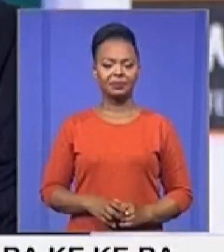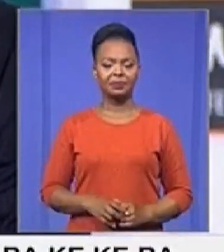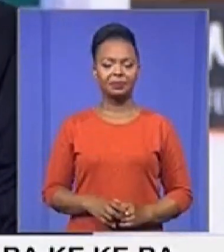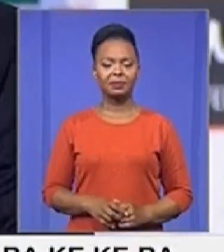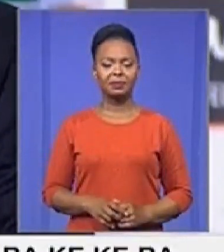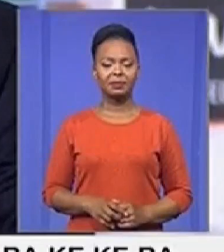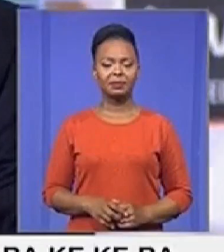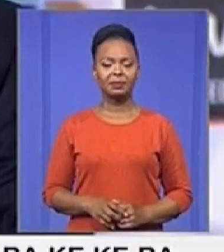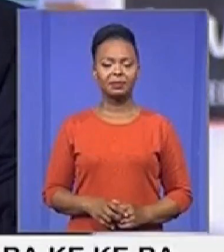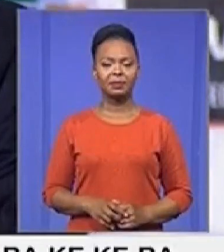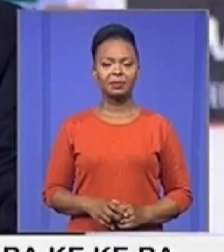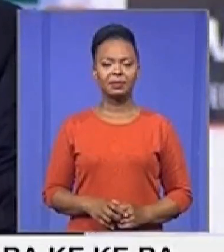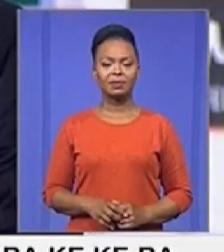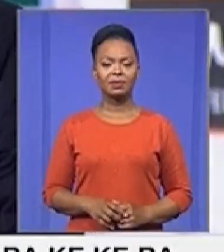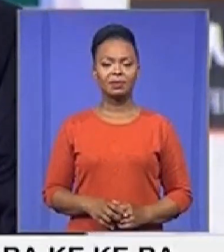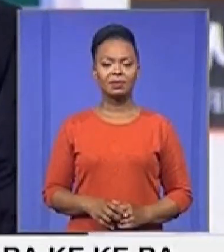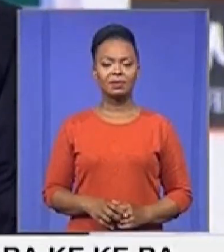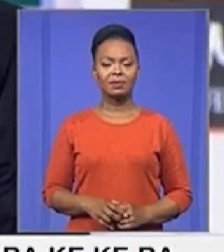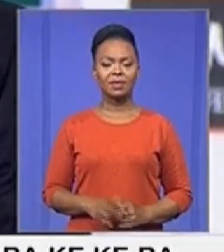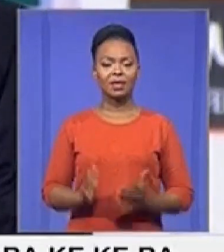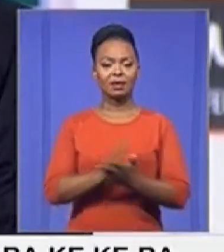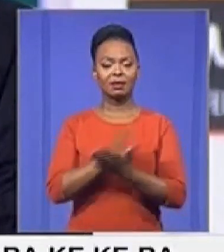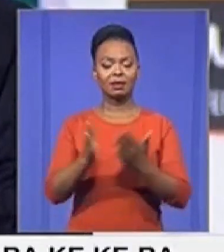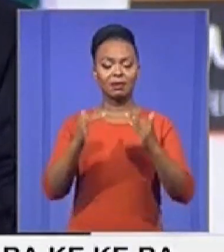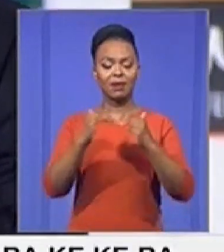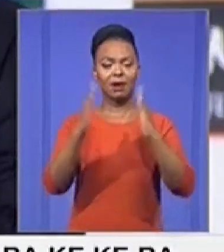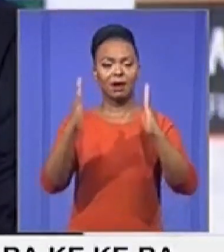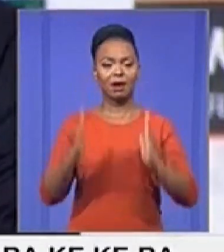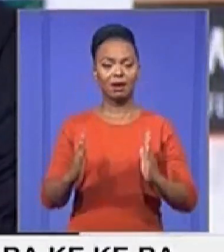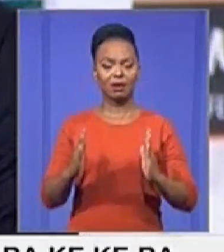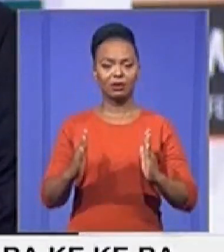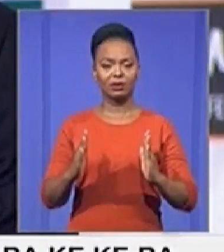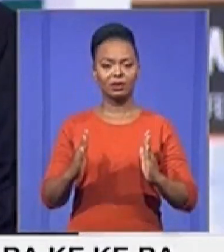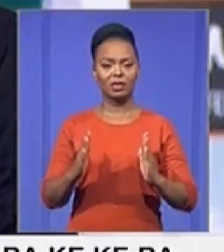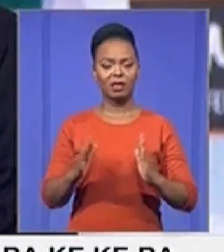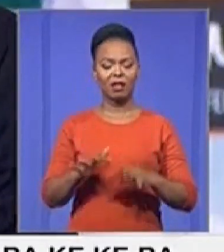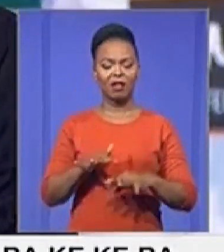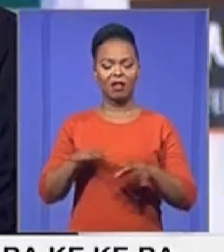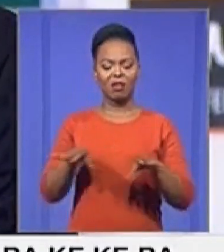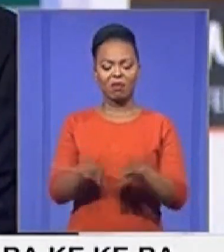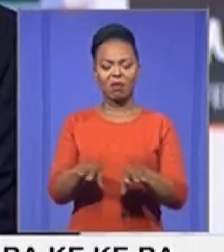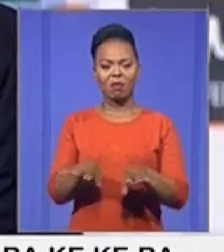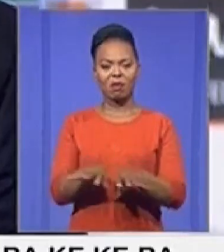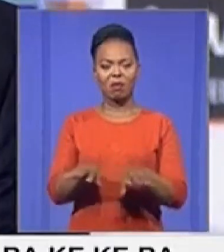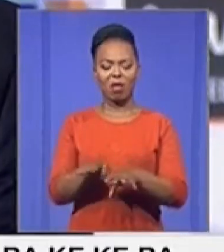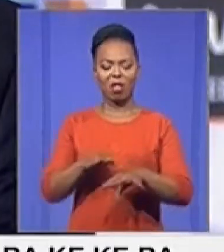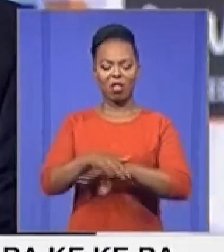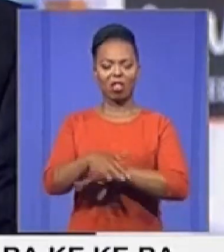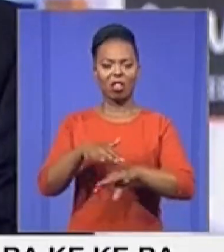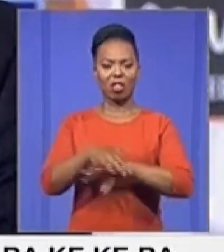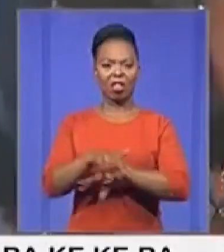Mo dintlong tse ding tse re dulang mo tsona go na le surage e tsamaya mo